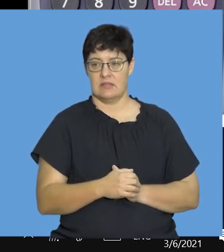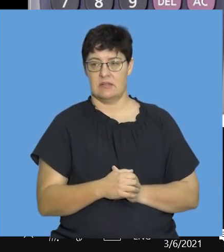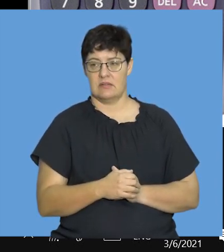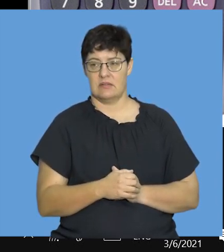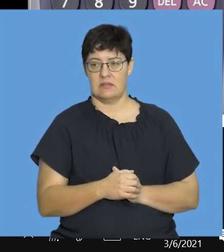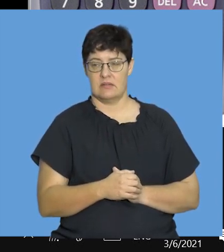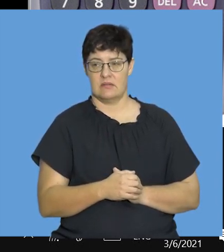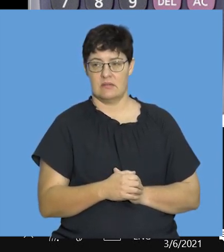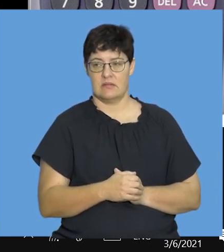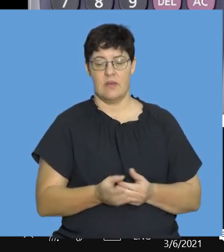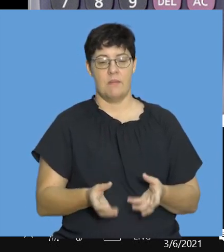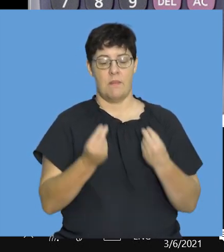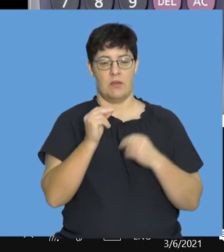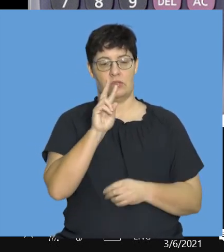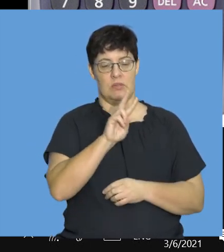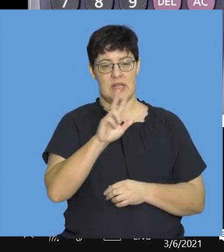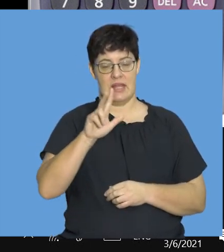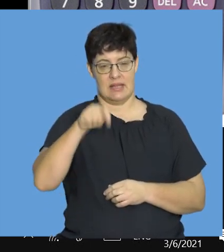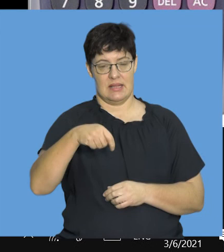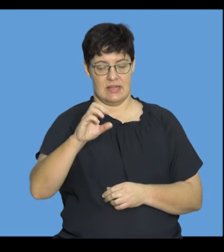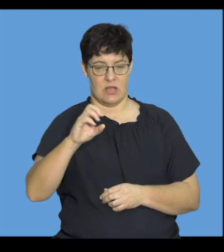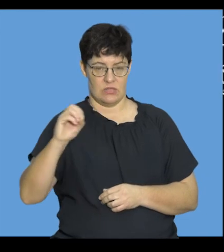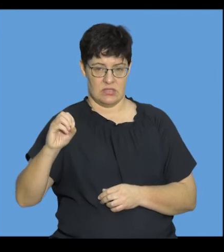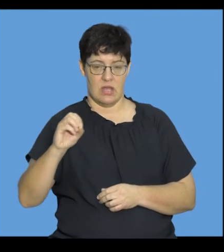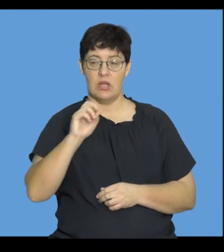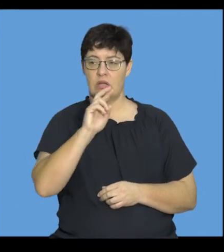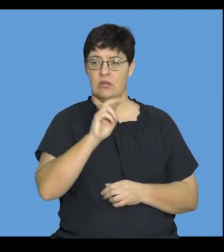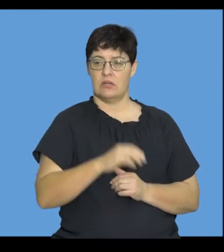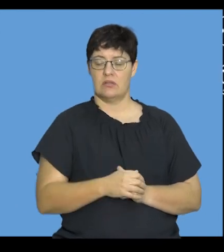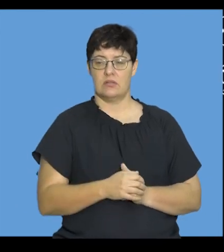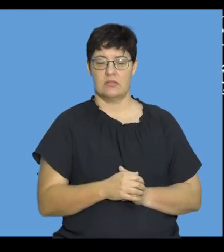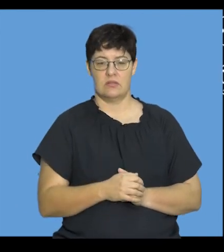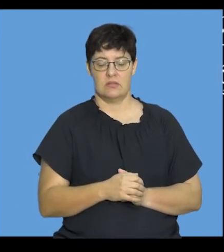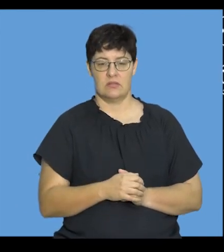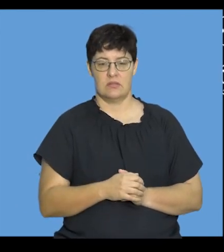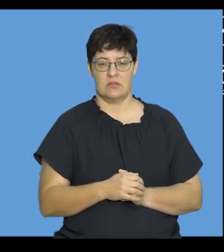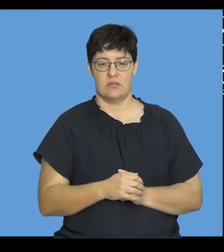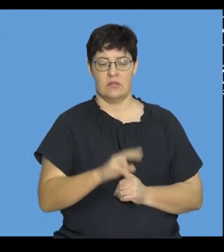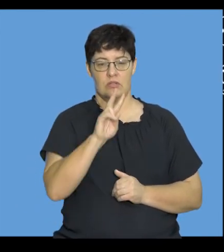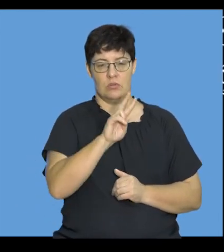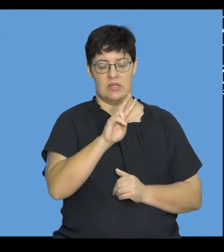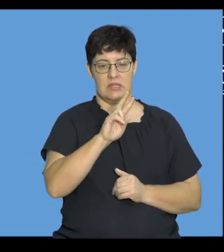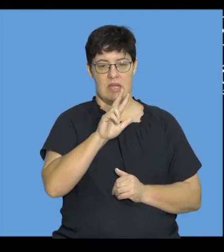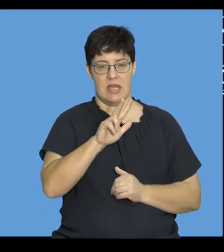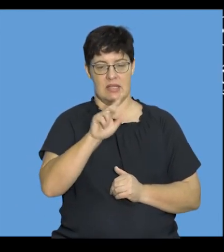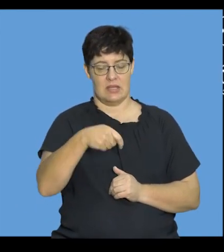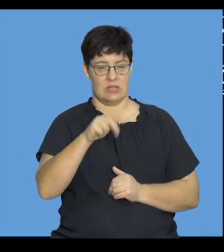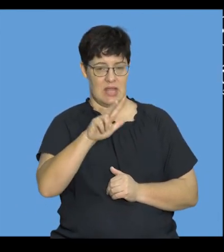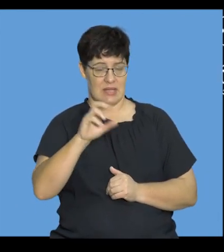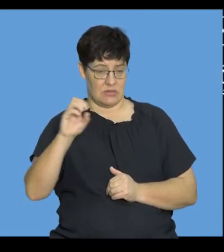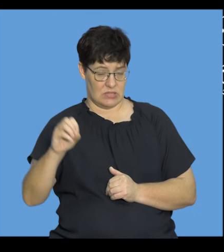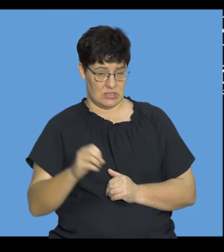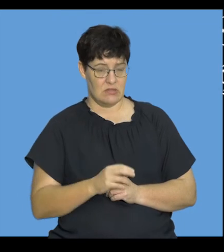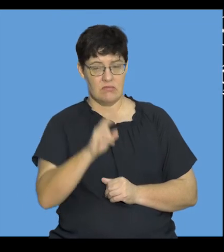and you've got your figure of 28,800. Here we go. There's your 28,800. You can see